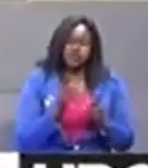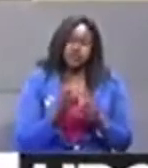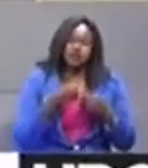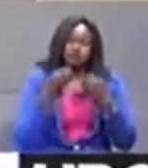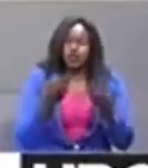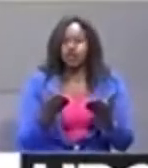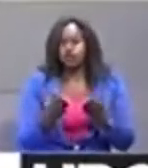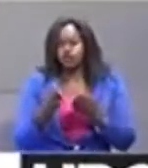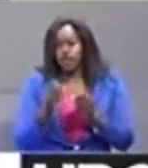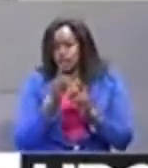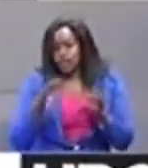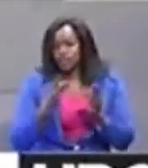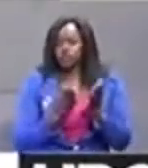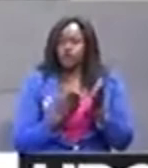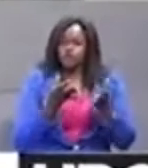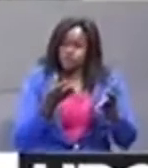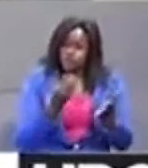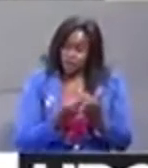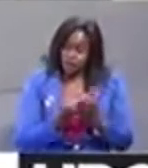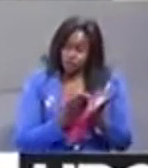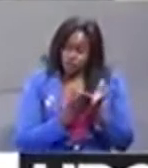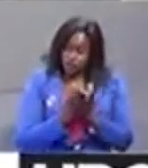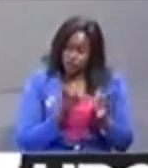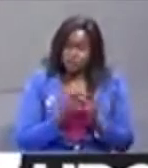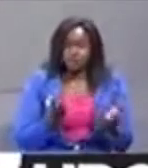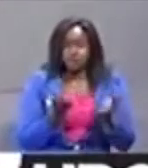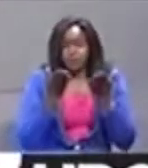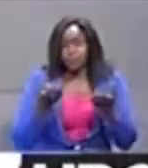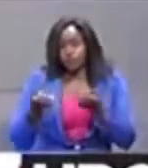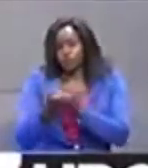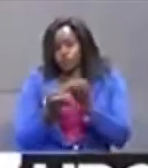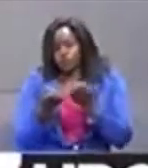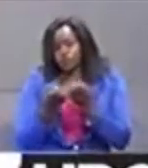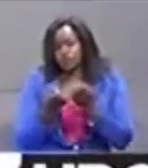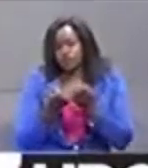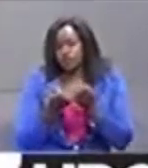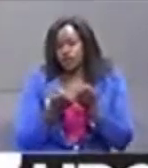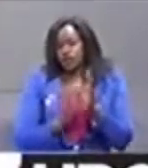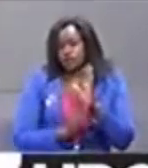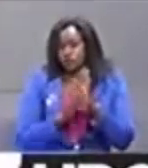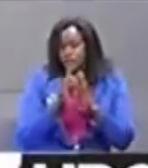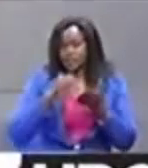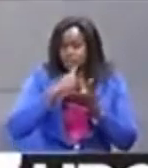joint digital financial services, which will boost economic growth in the banking sector.